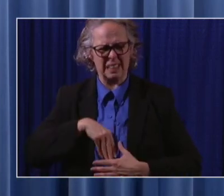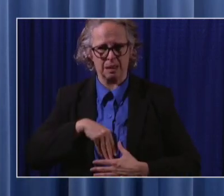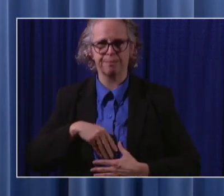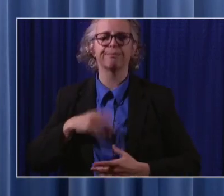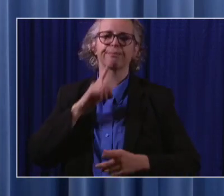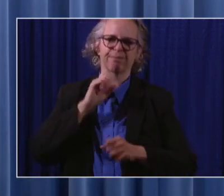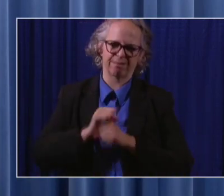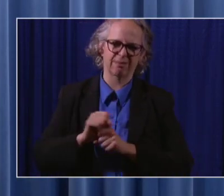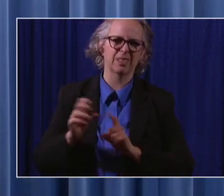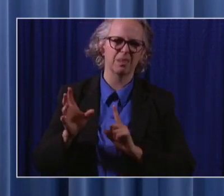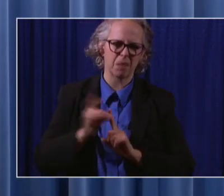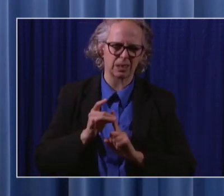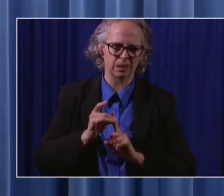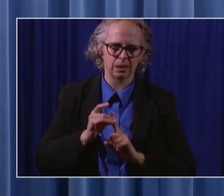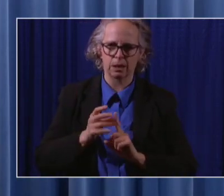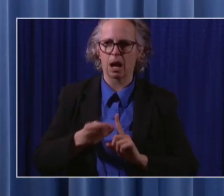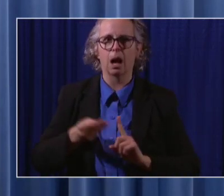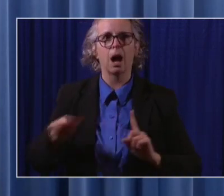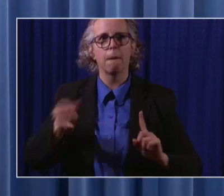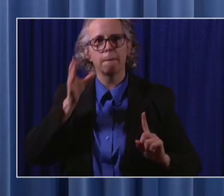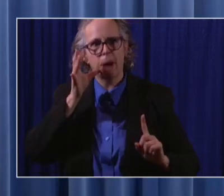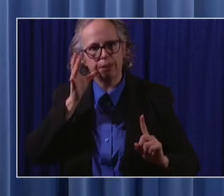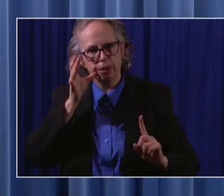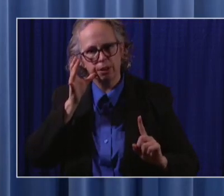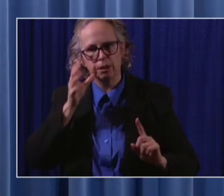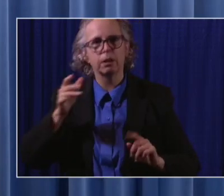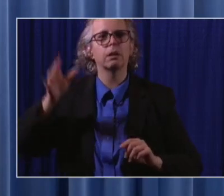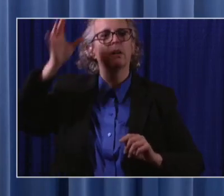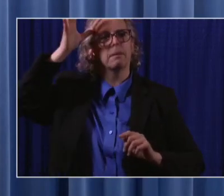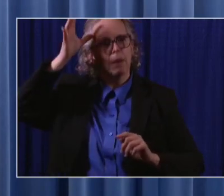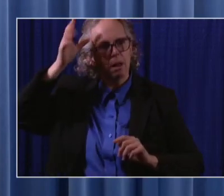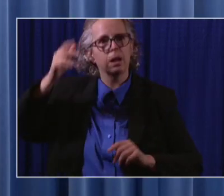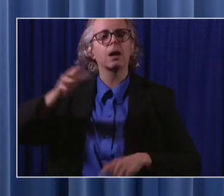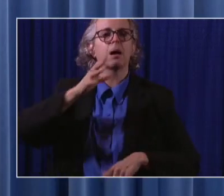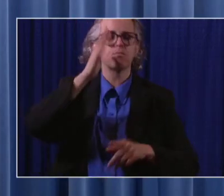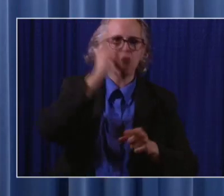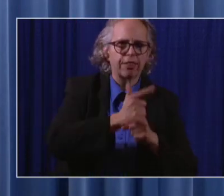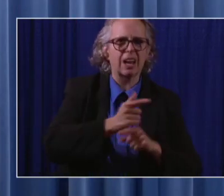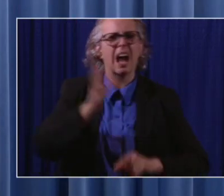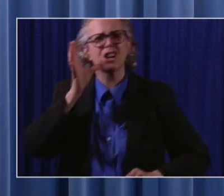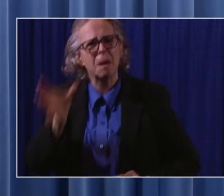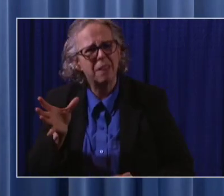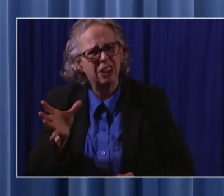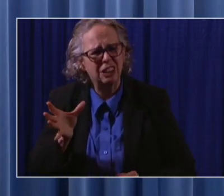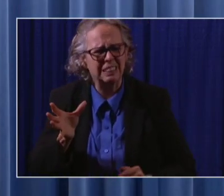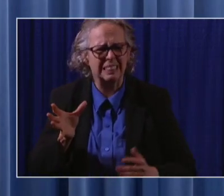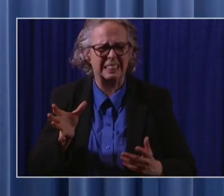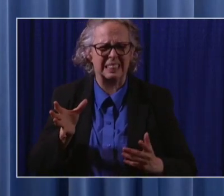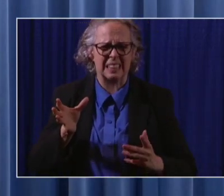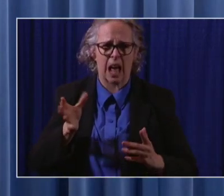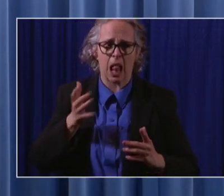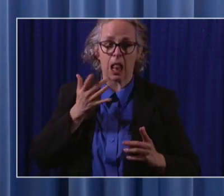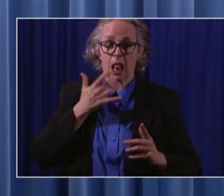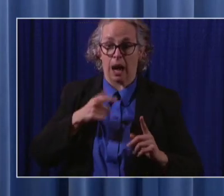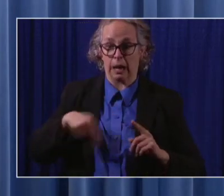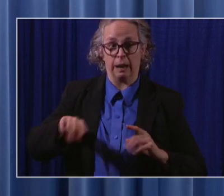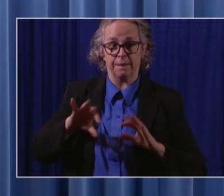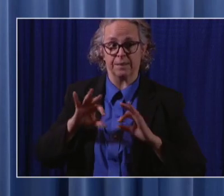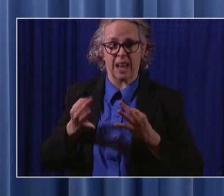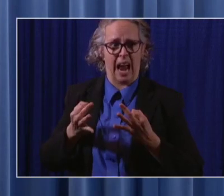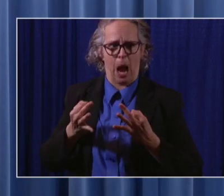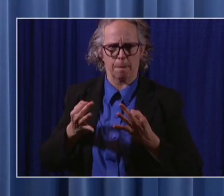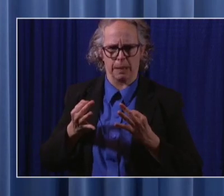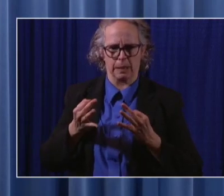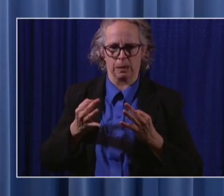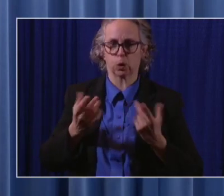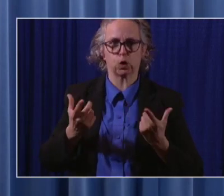sick. Her brother got sick, so did her grandmother. Now, thankfully, the whole family quarantined, which prevented the virus from